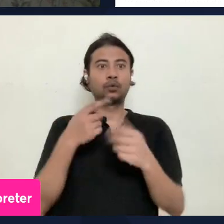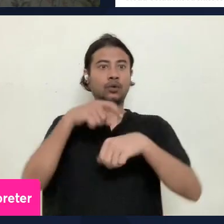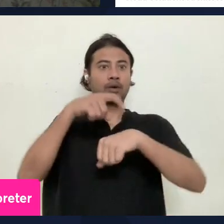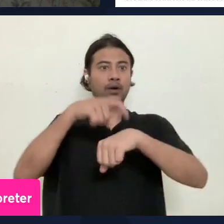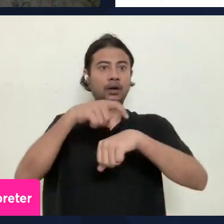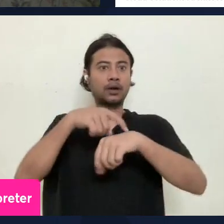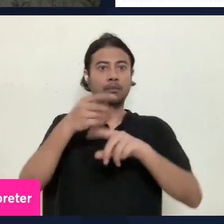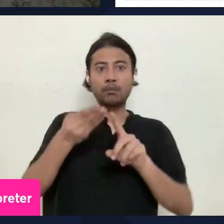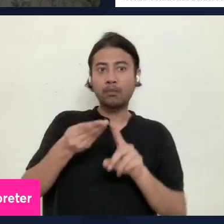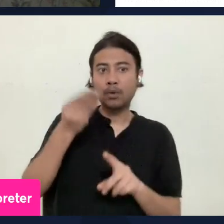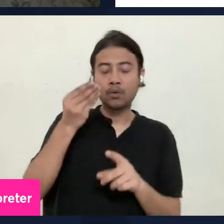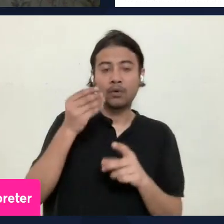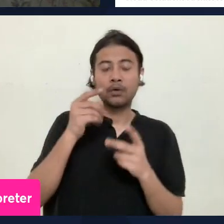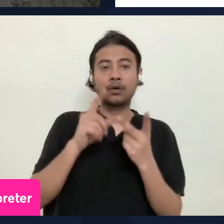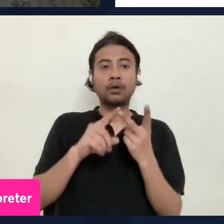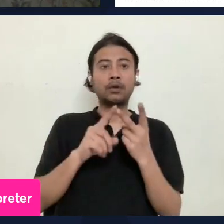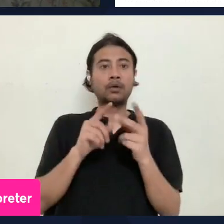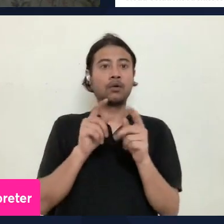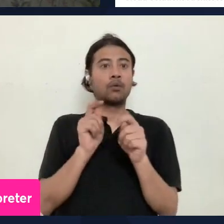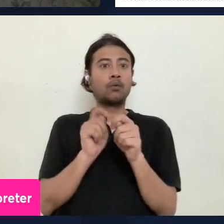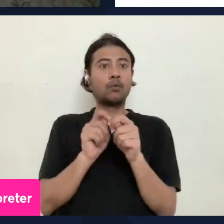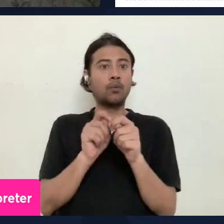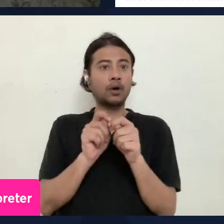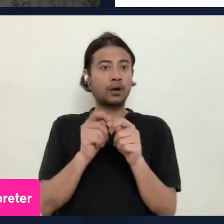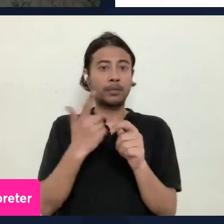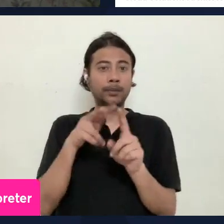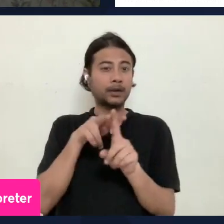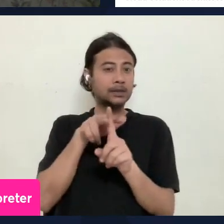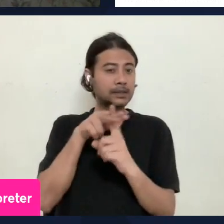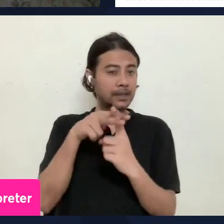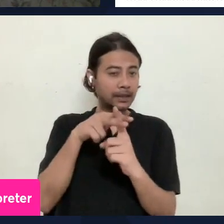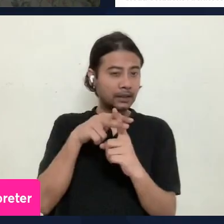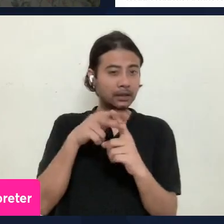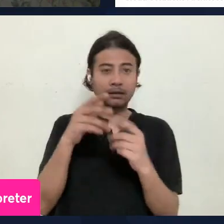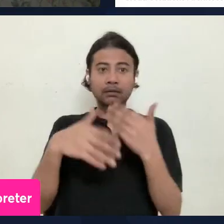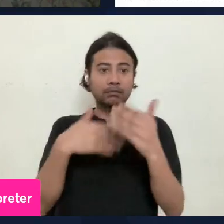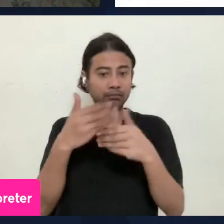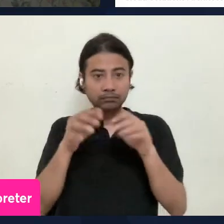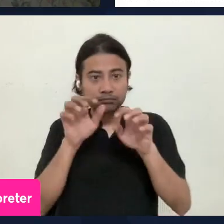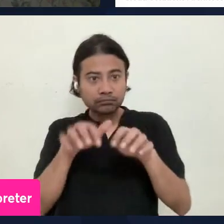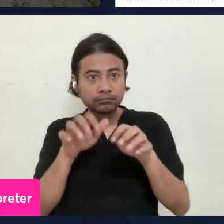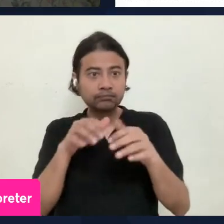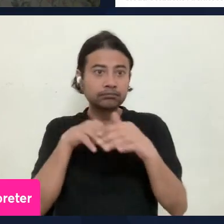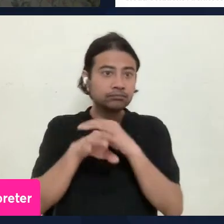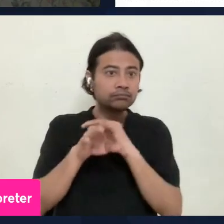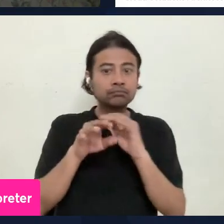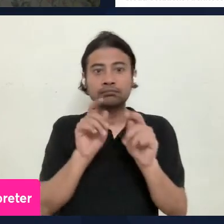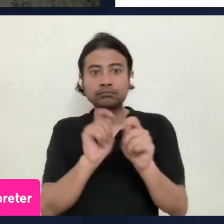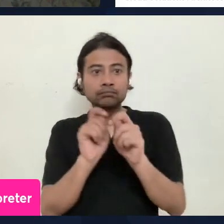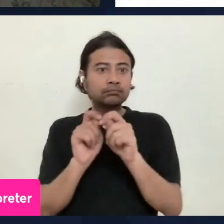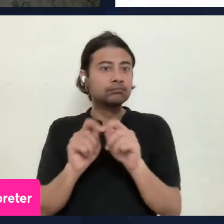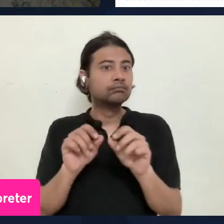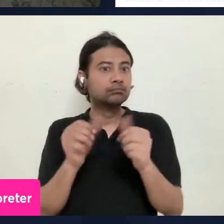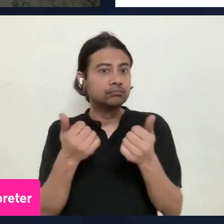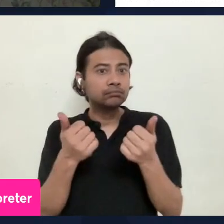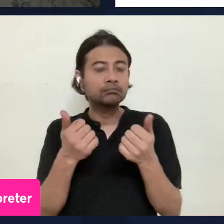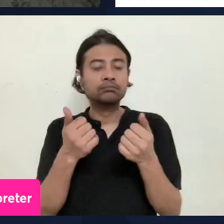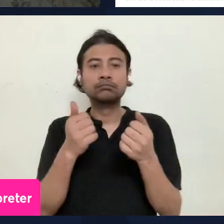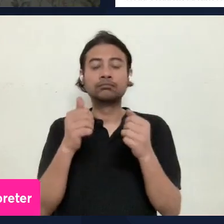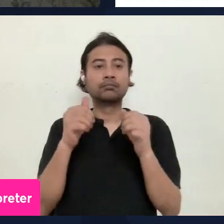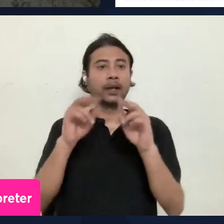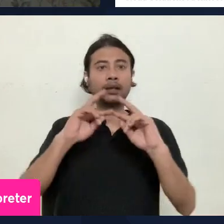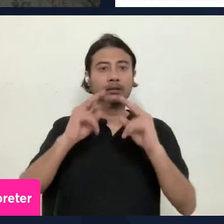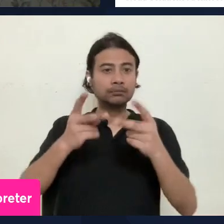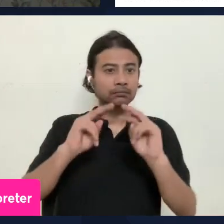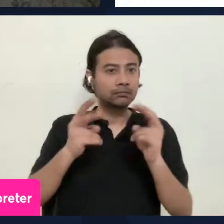white space to do any maintenance work or address any issues, to make sure essentially the systems were back online and then available. And